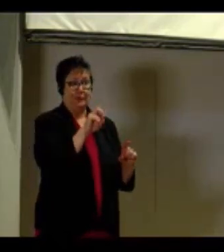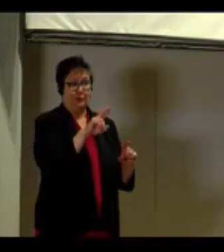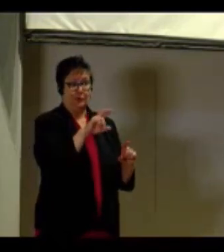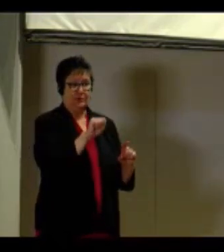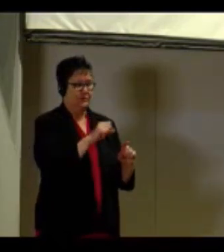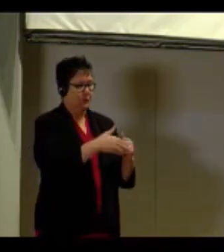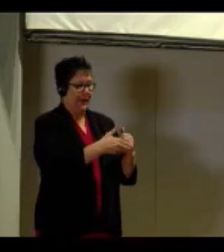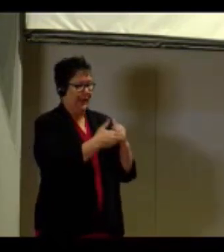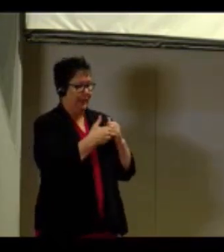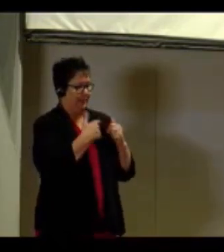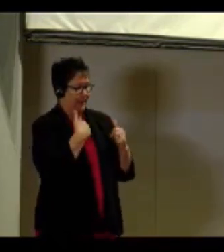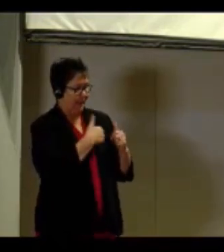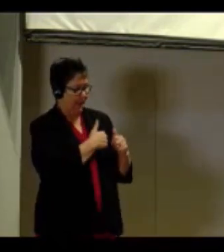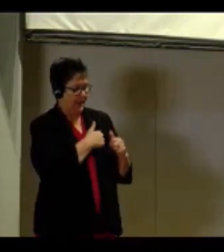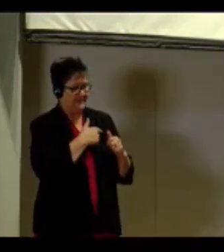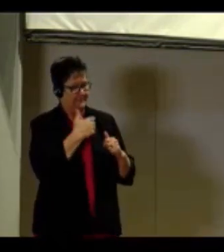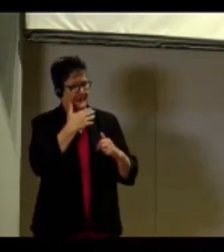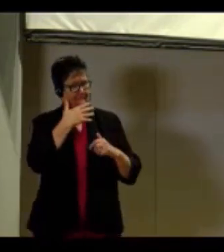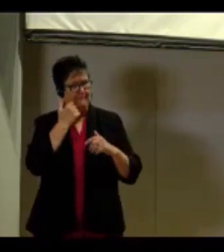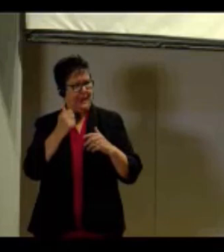be in a better position for,